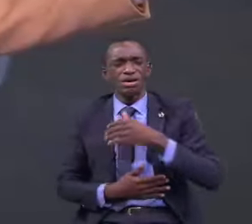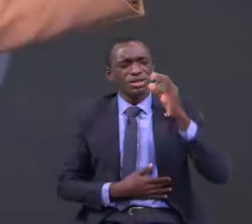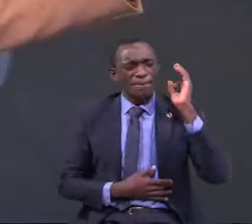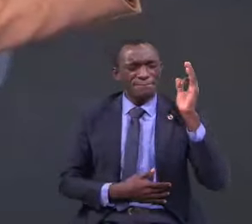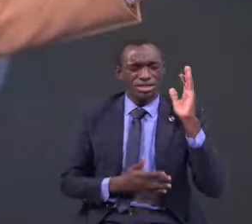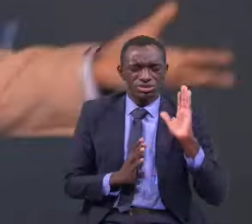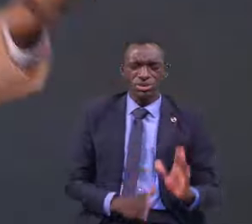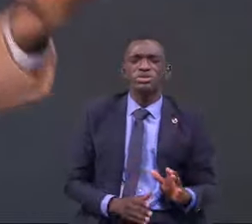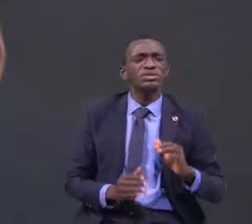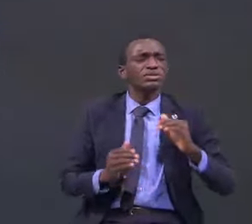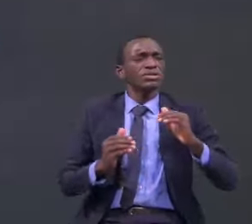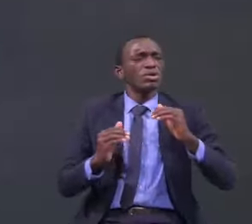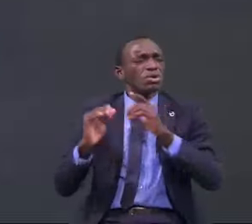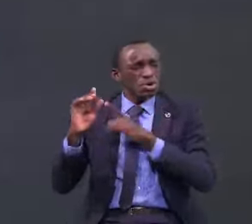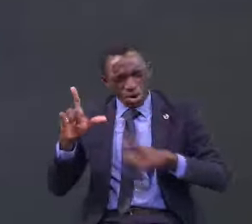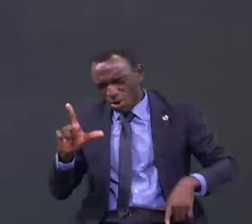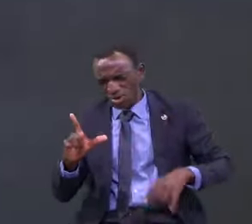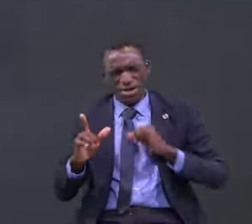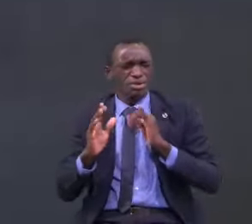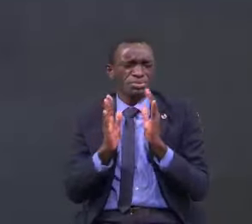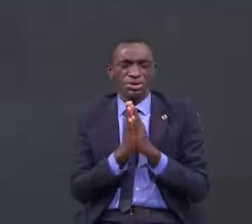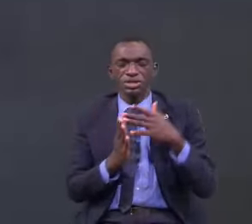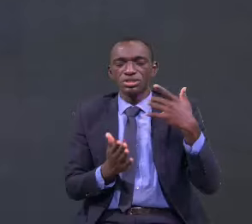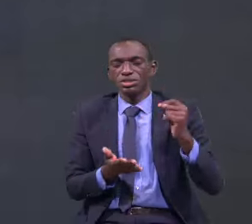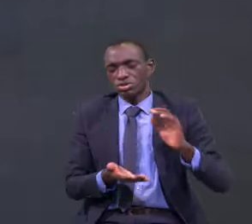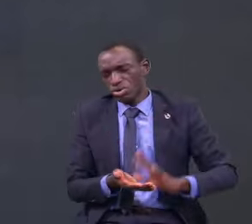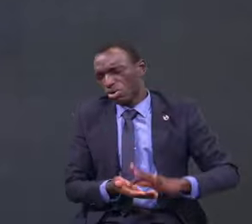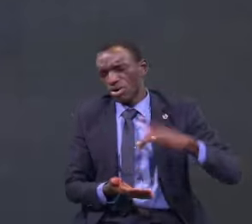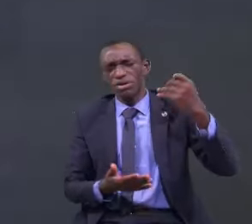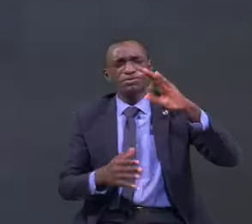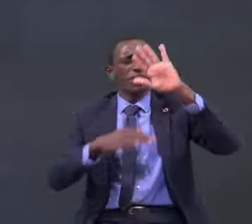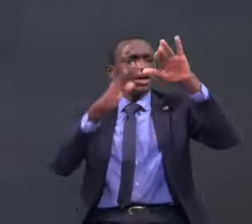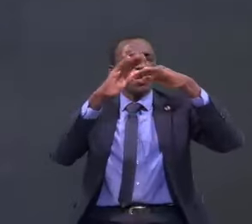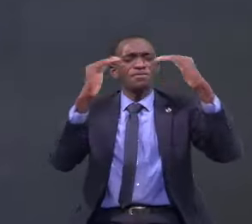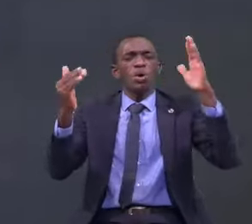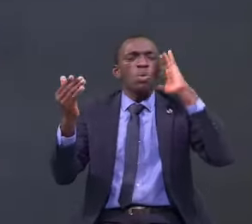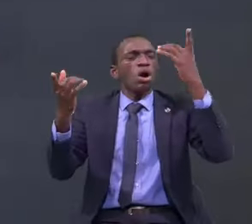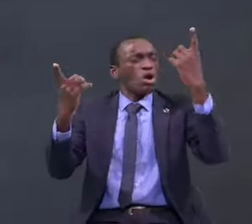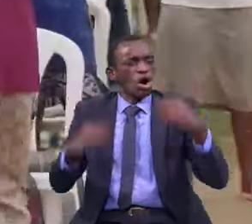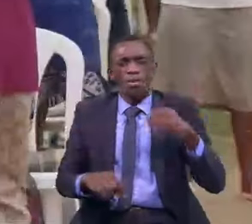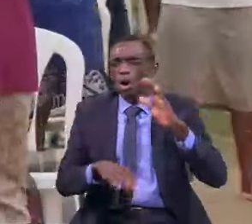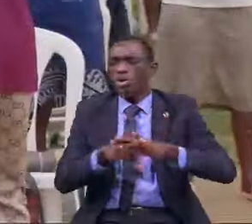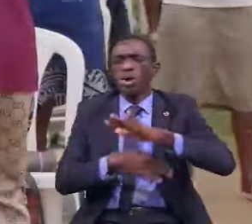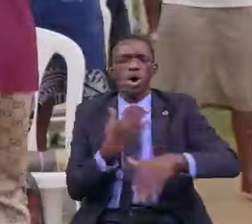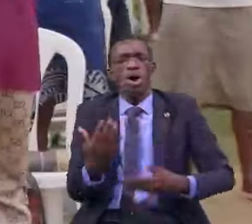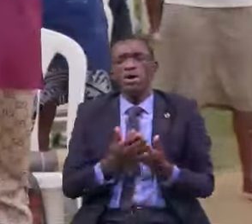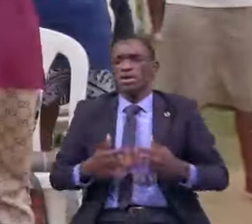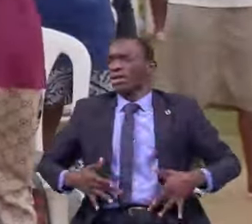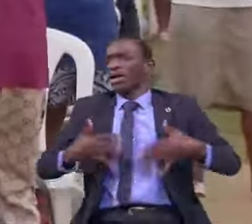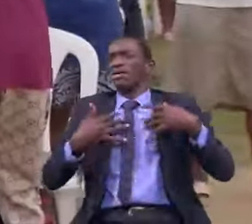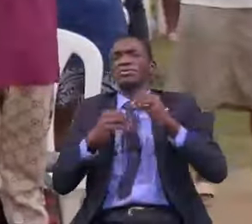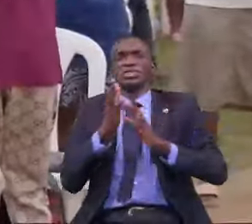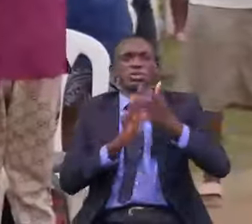pray the glory of heaven will come upon every life in Jesus' name.